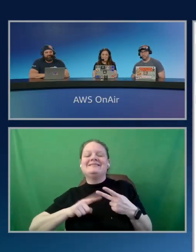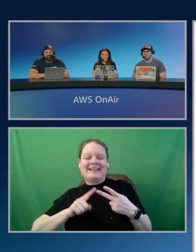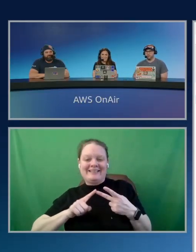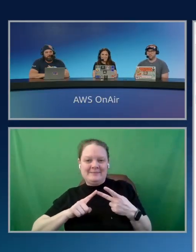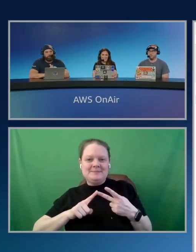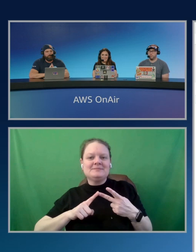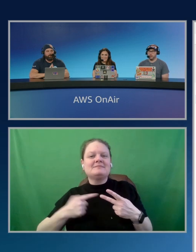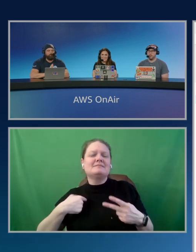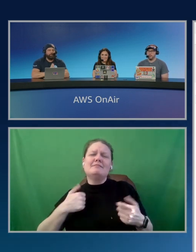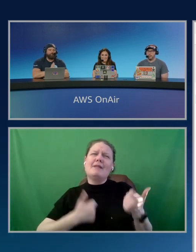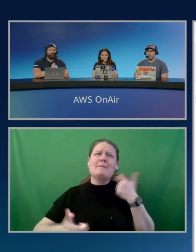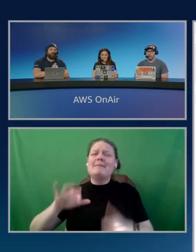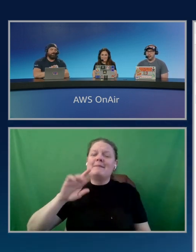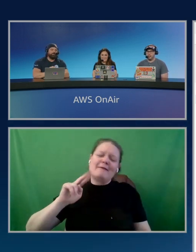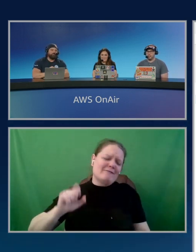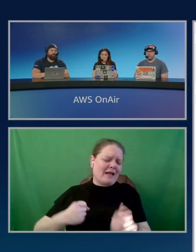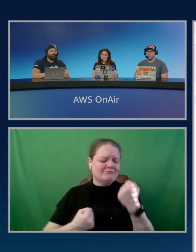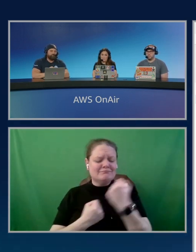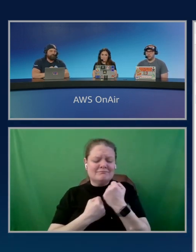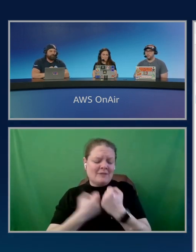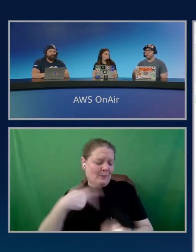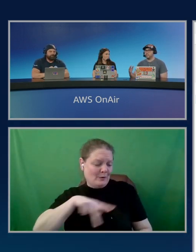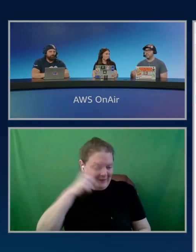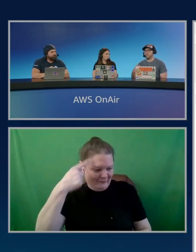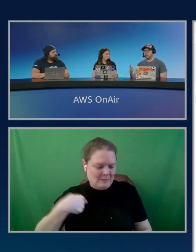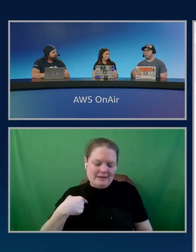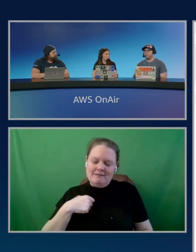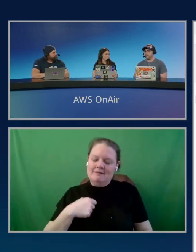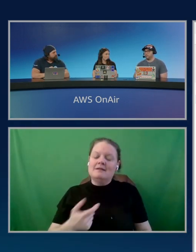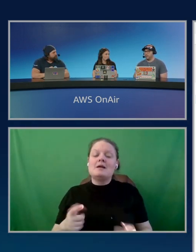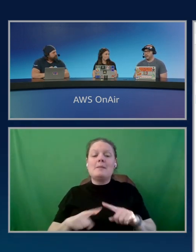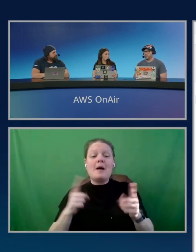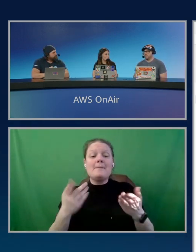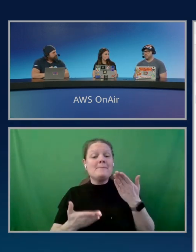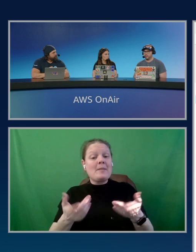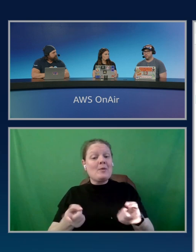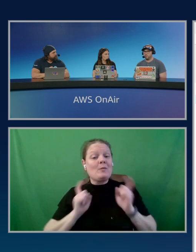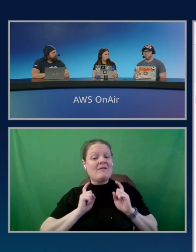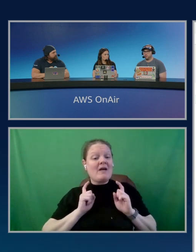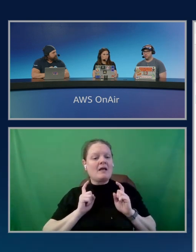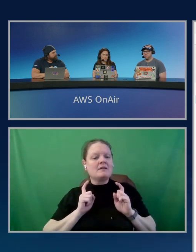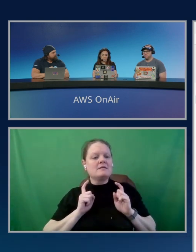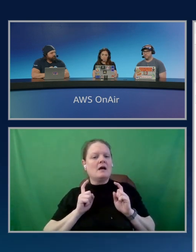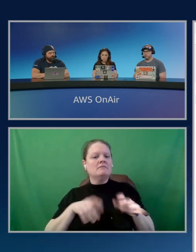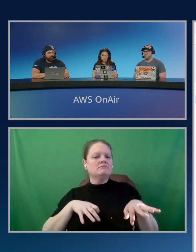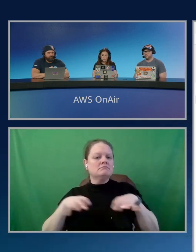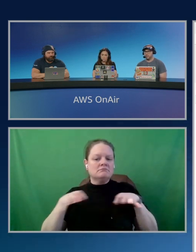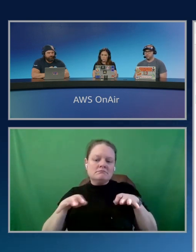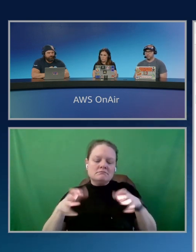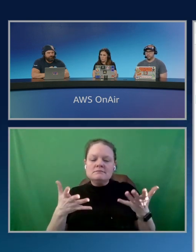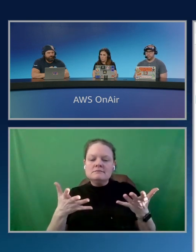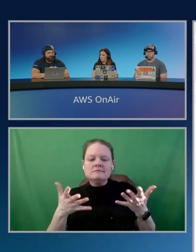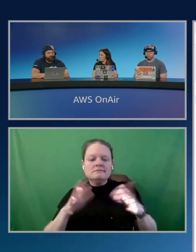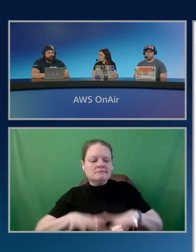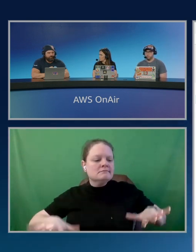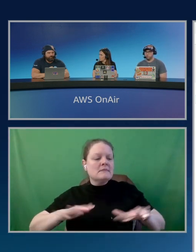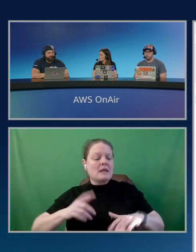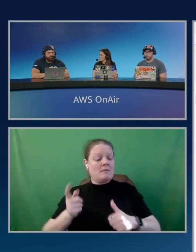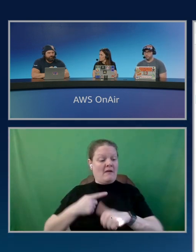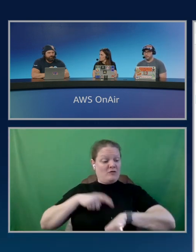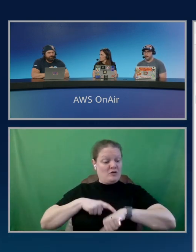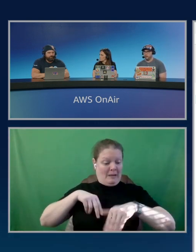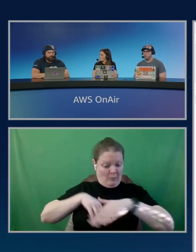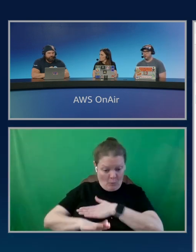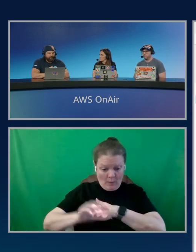fan of GitLab personally. But maybe you can give us kind of a lay of the land, like, if this is my first time in GitLab, what